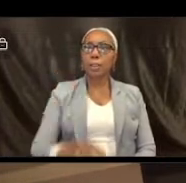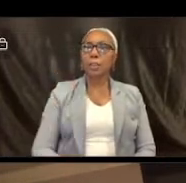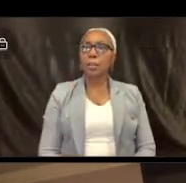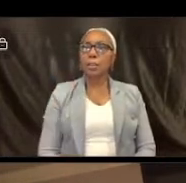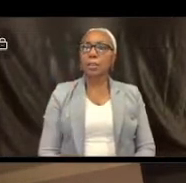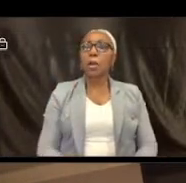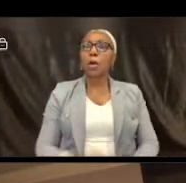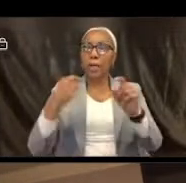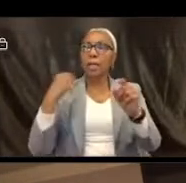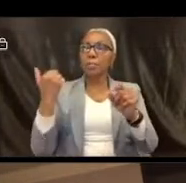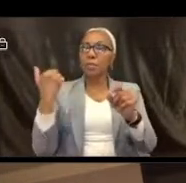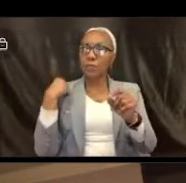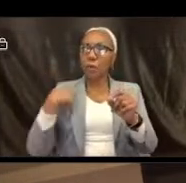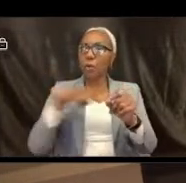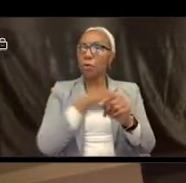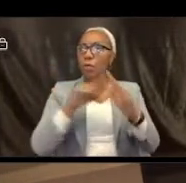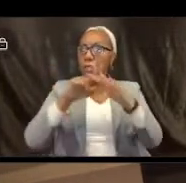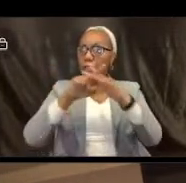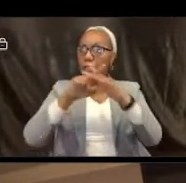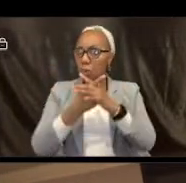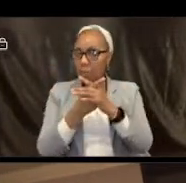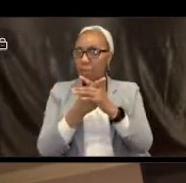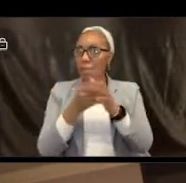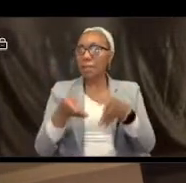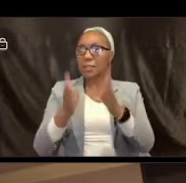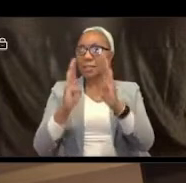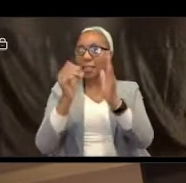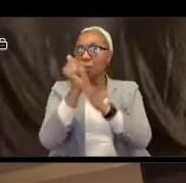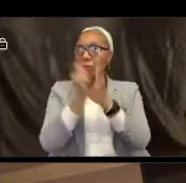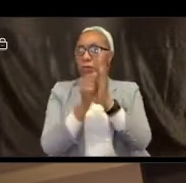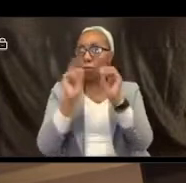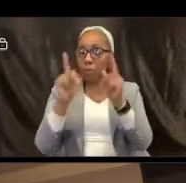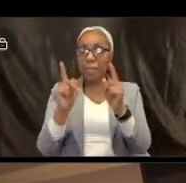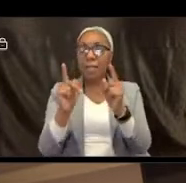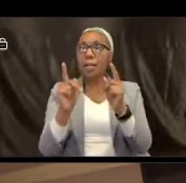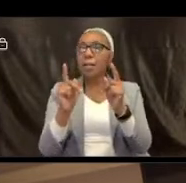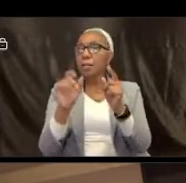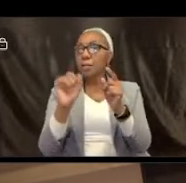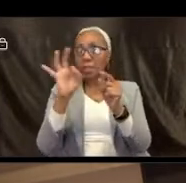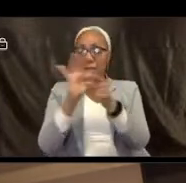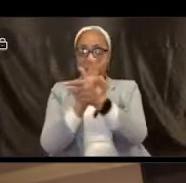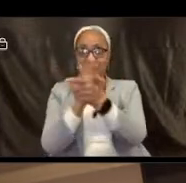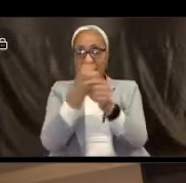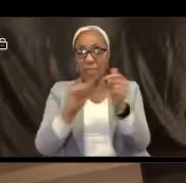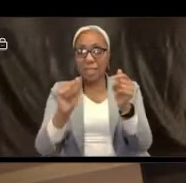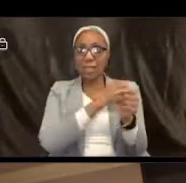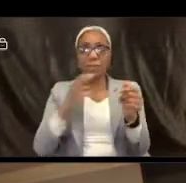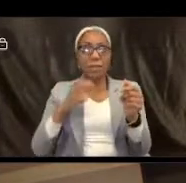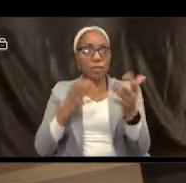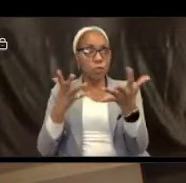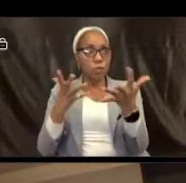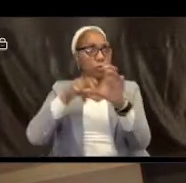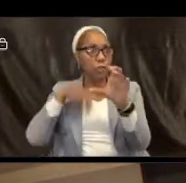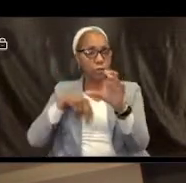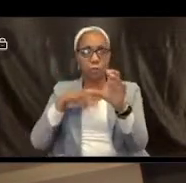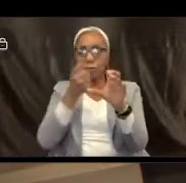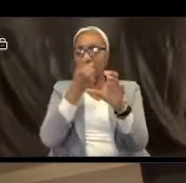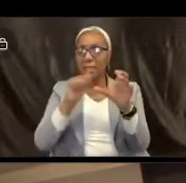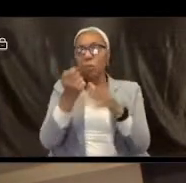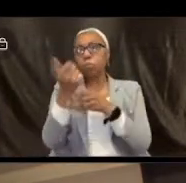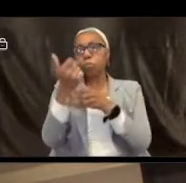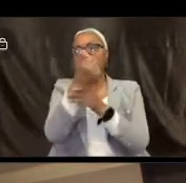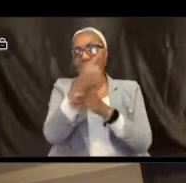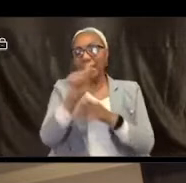Before we start and reading the consent agenda, I would like to know if there's any commissioner that would like to recuse from any item on the